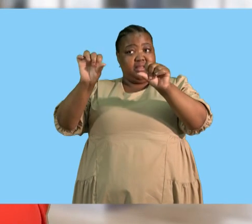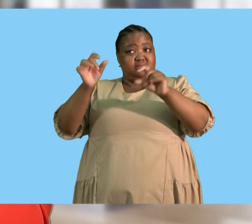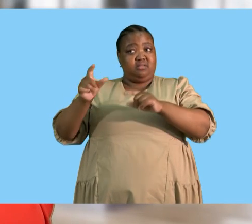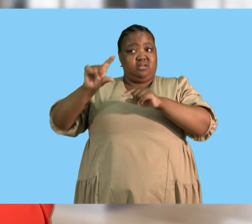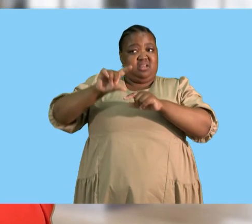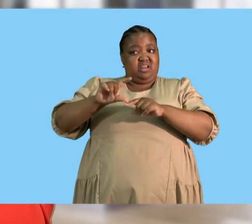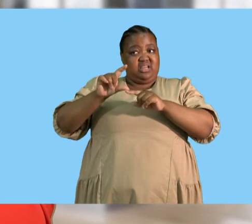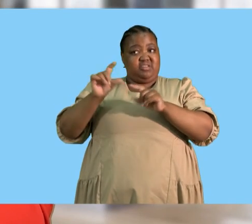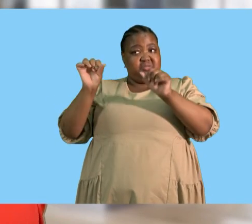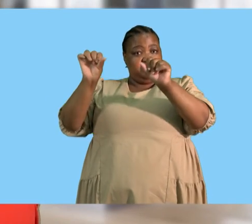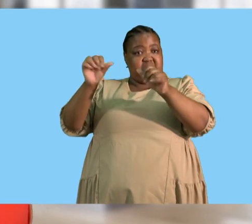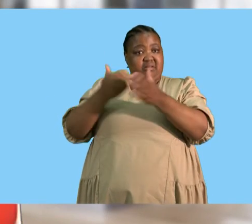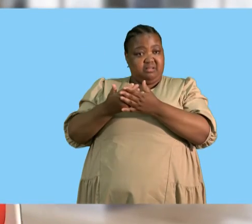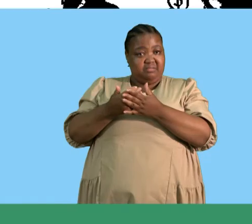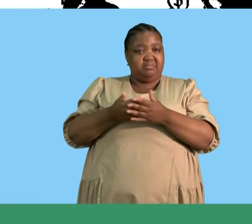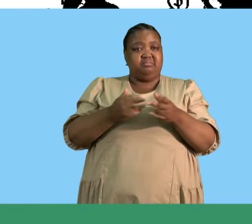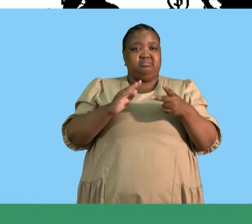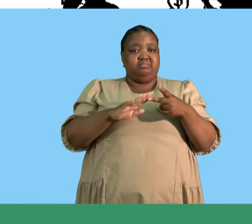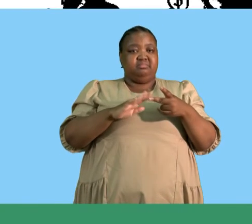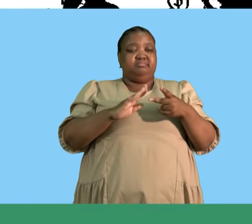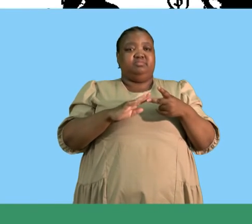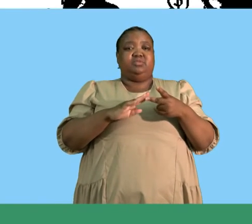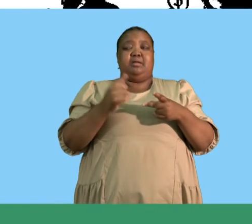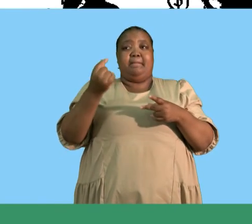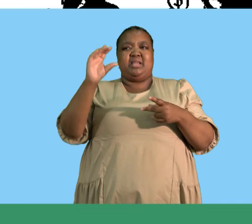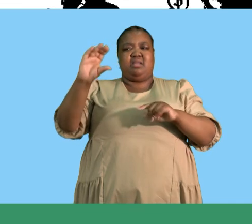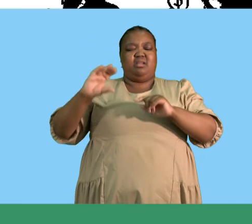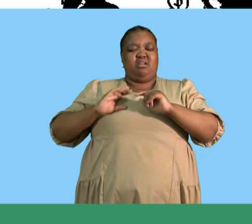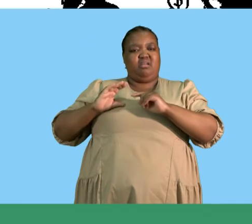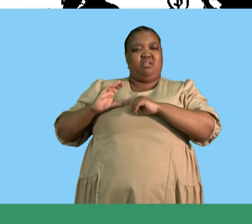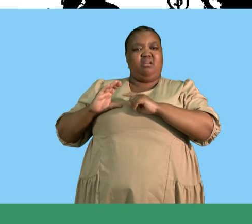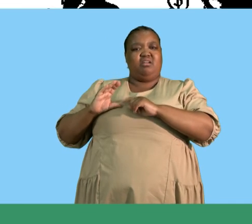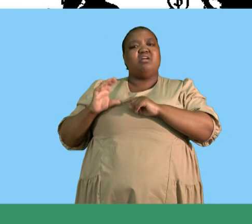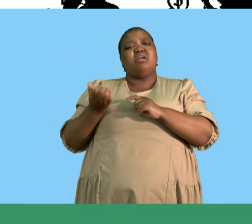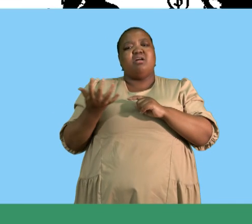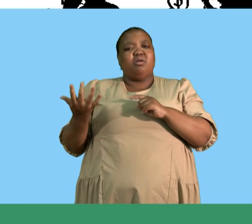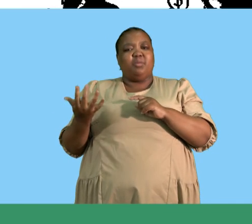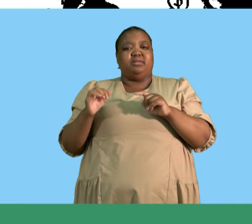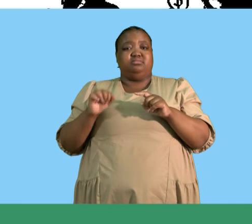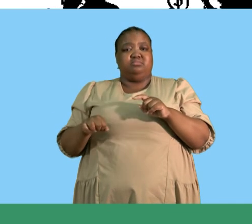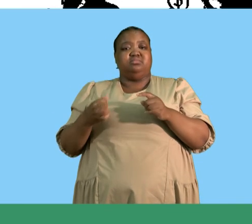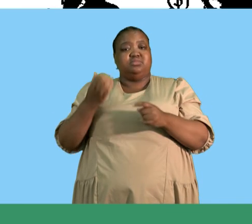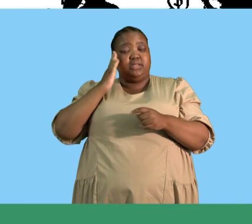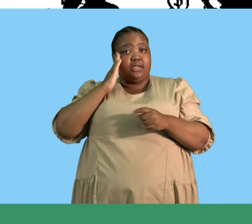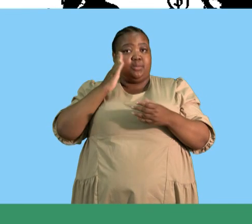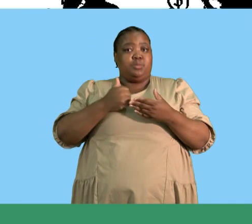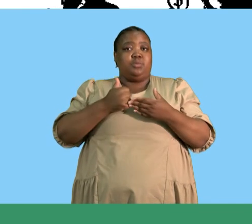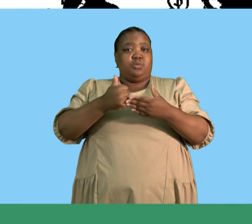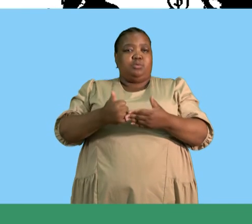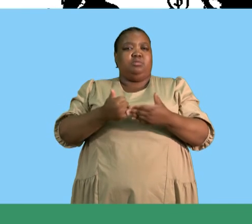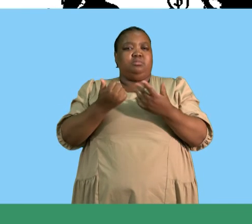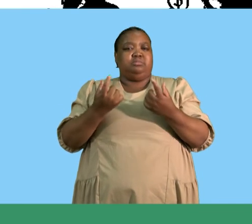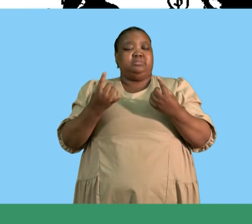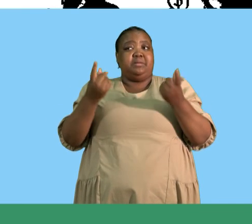time with the given interest rates? You must also look at how much capital do you need. Now this will help you to